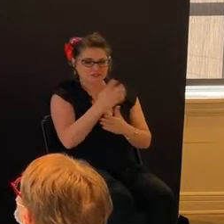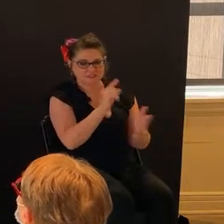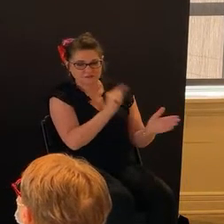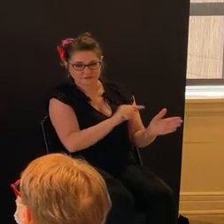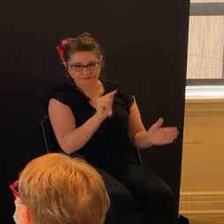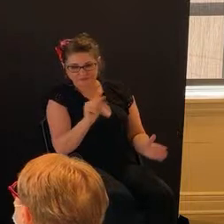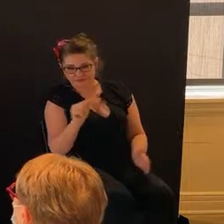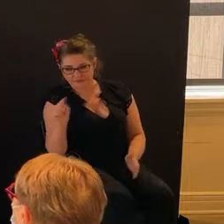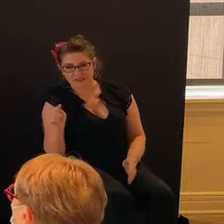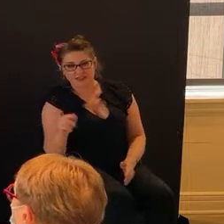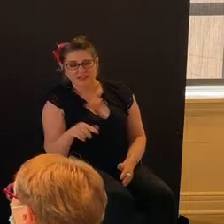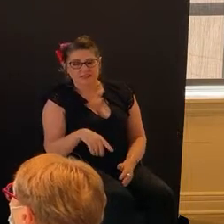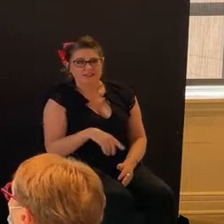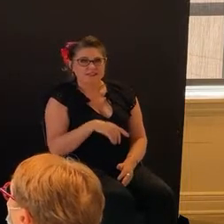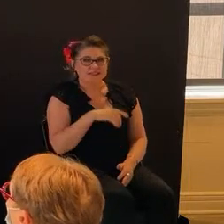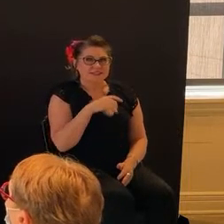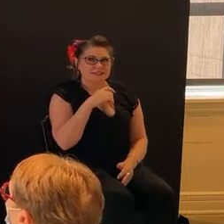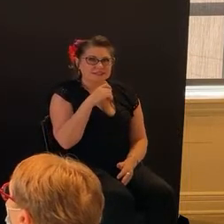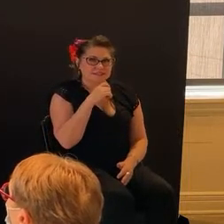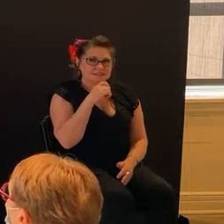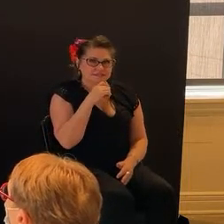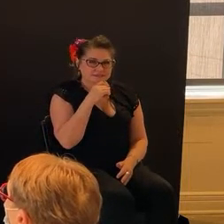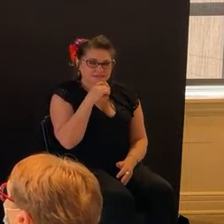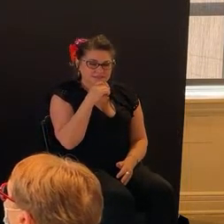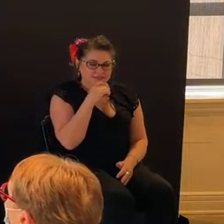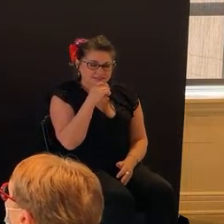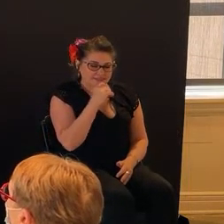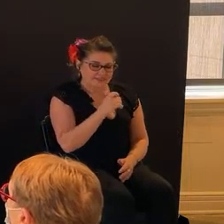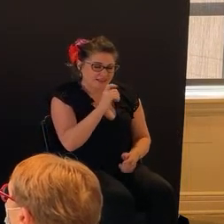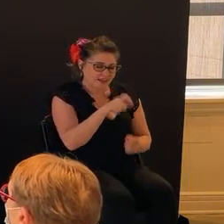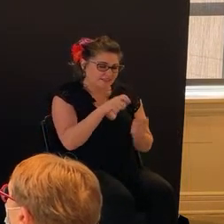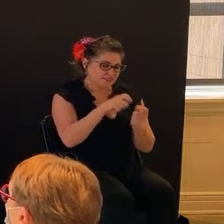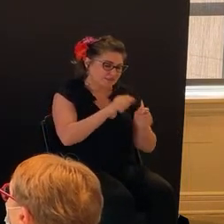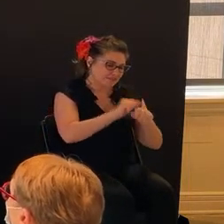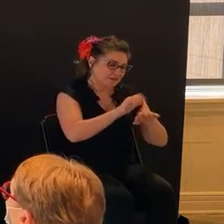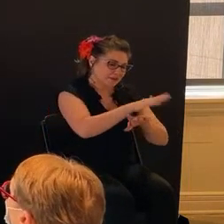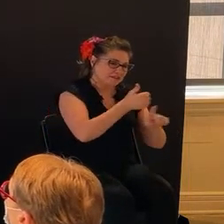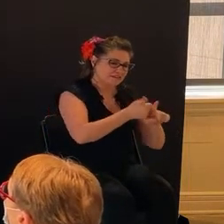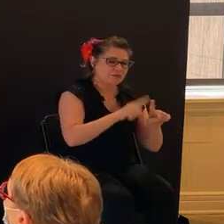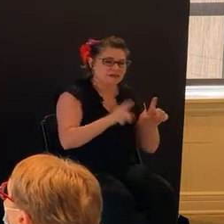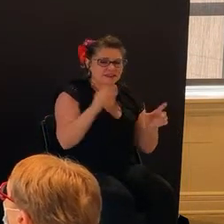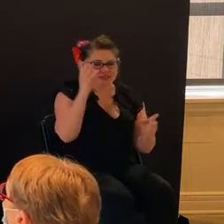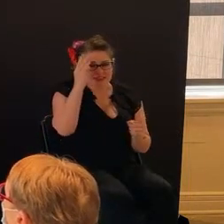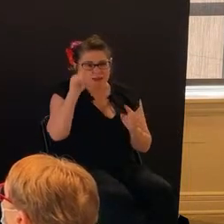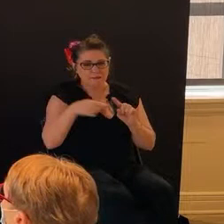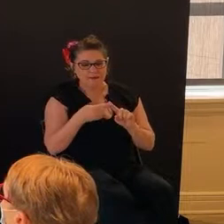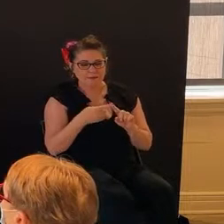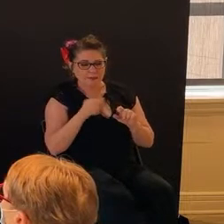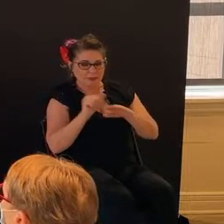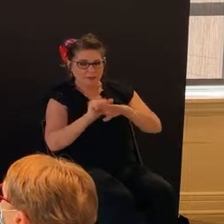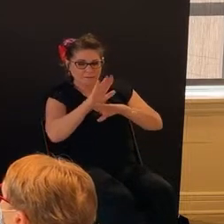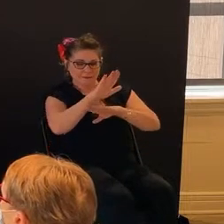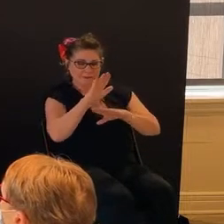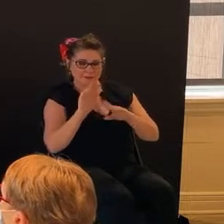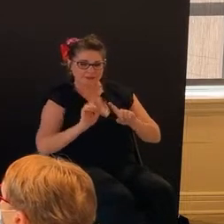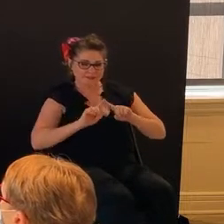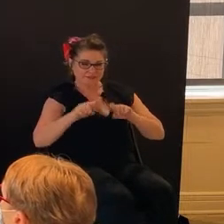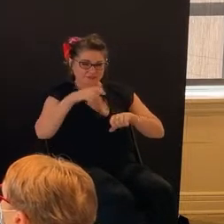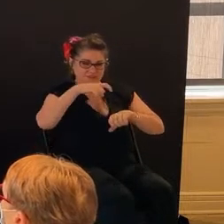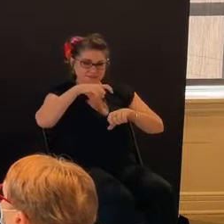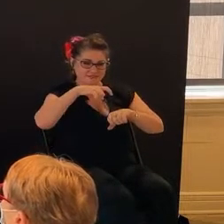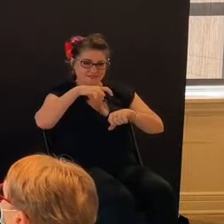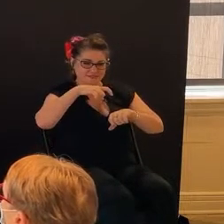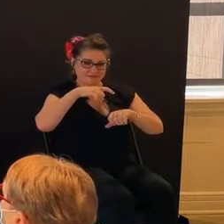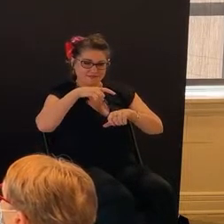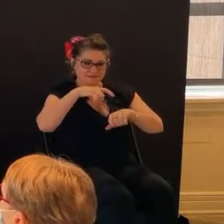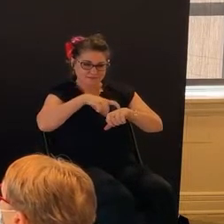know, isn't defining of the place in that same way. It would be neat to sort of start to think again of Mount St. Helens at these different periods of time.